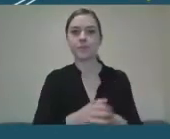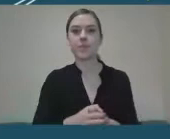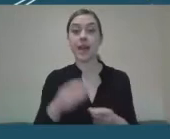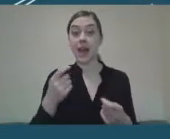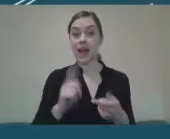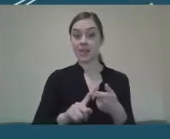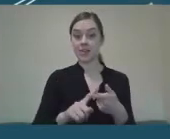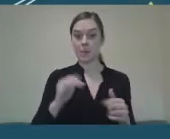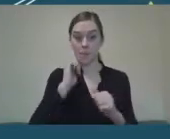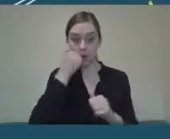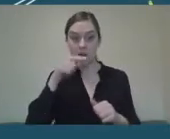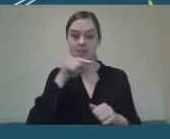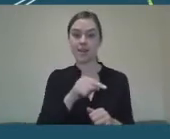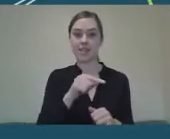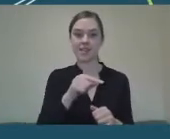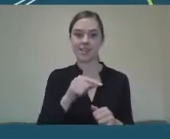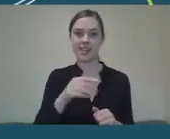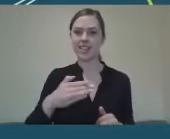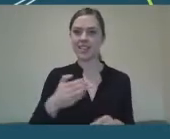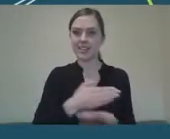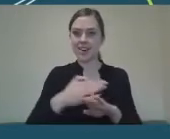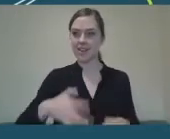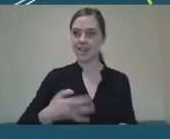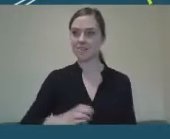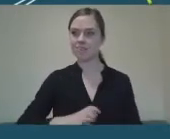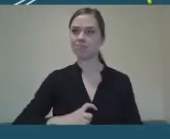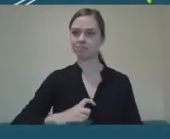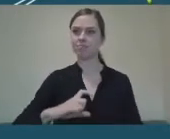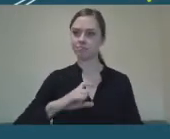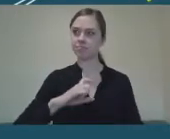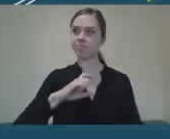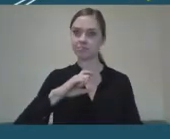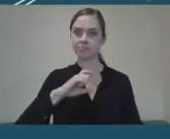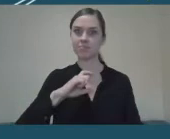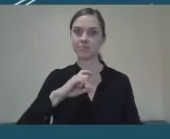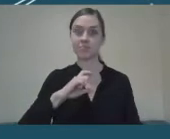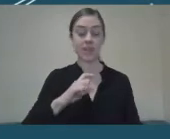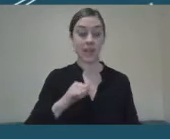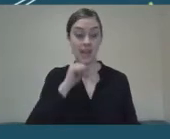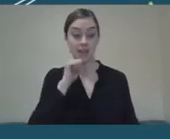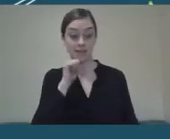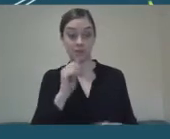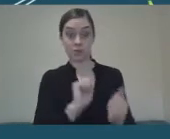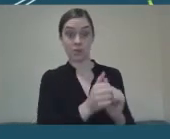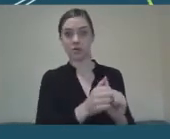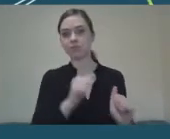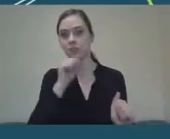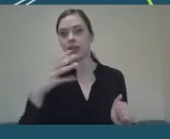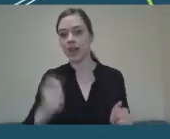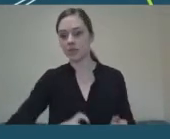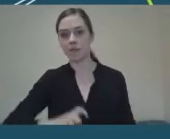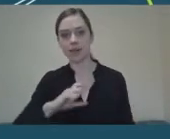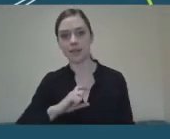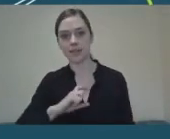of that, I started to get this confidence that I wouldn't have if it wasn't for sport. And it may have taken a few years,